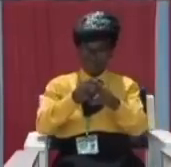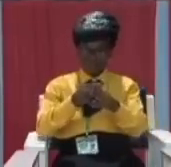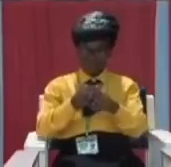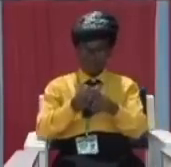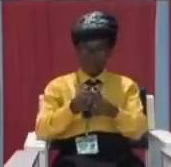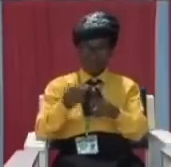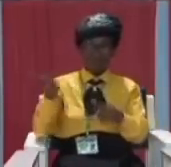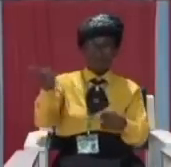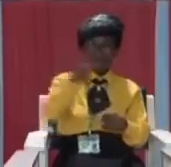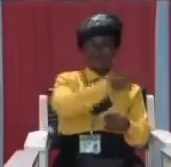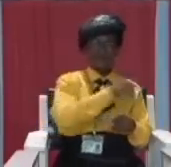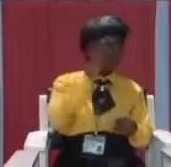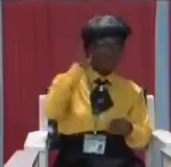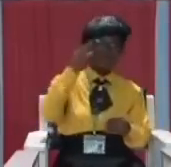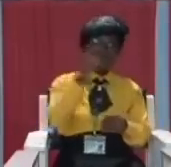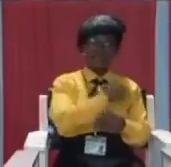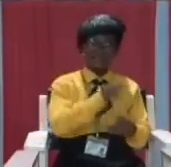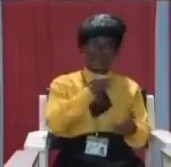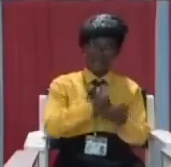you will take that handkerchief